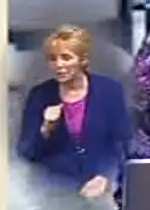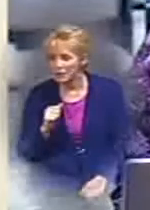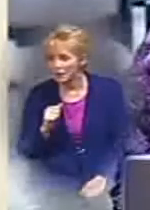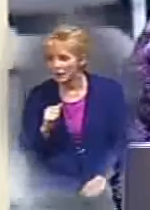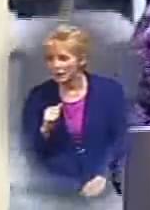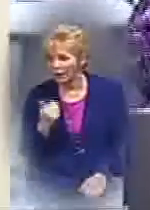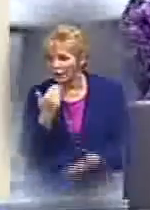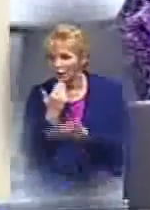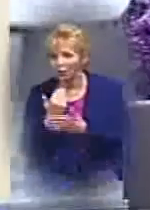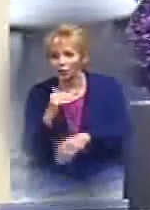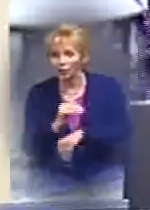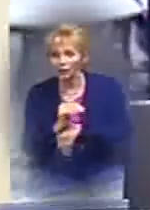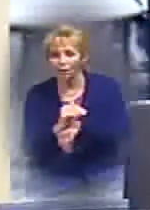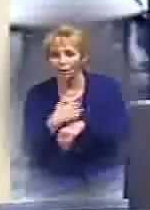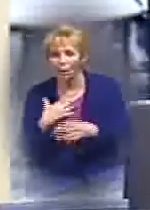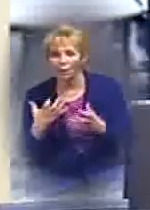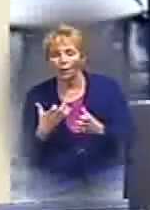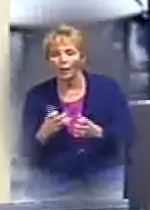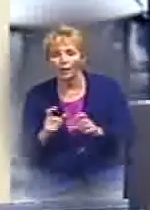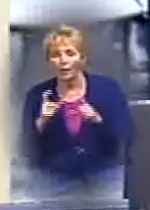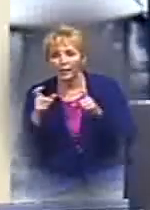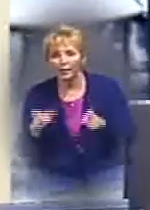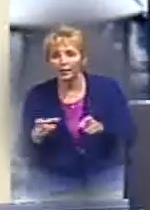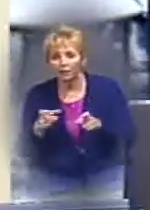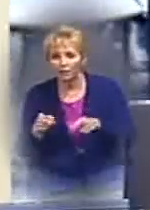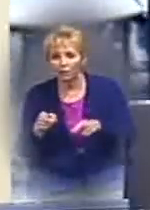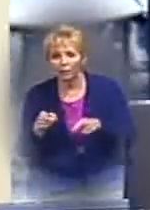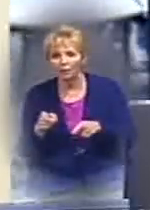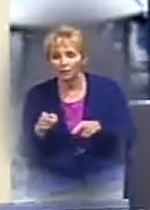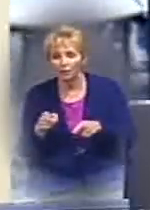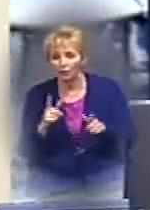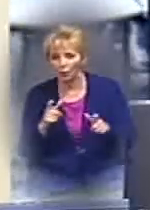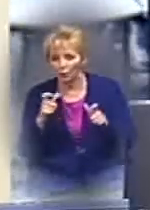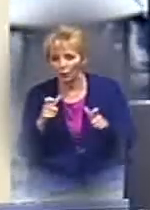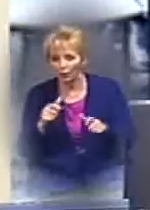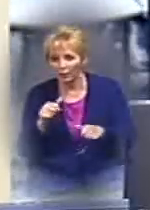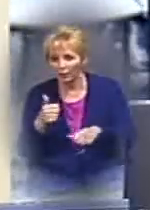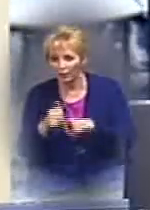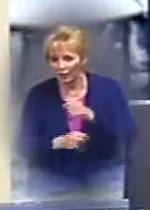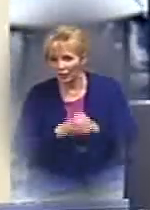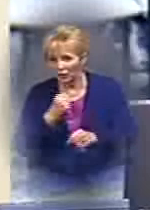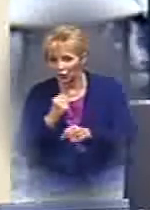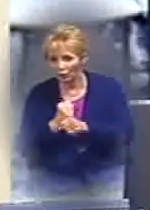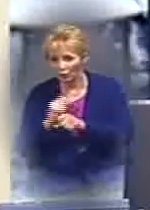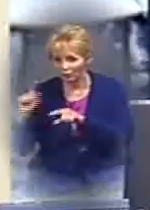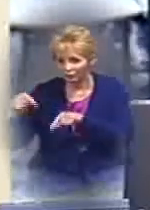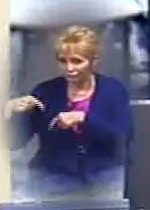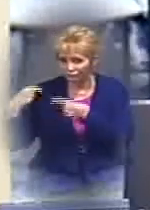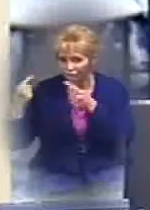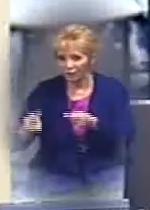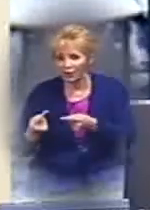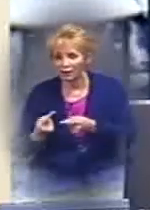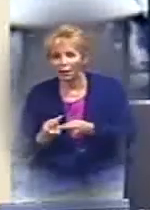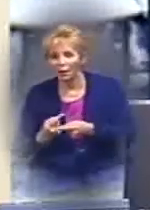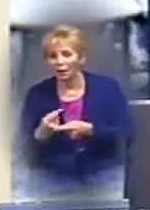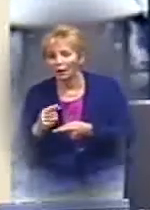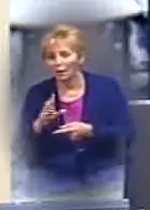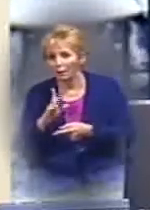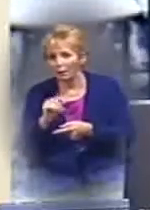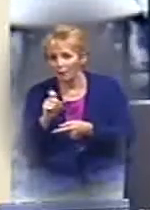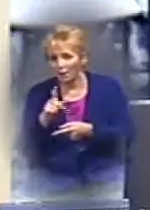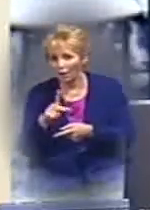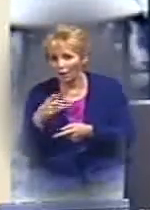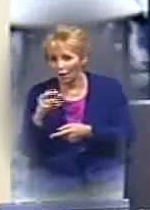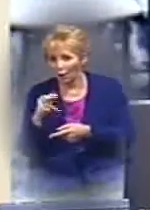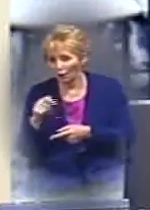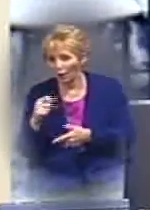Good evening. I wanted to give you just a real quick 10-year overview of our community development block grant program and how we